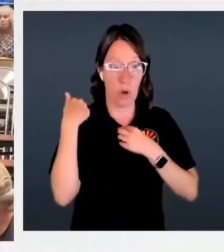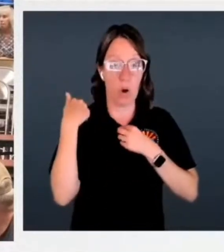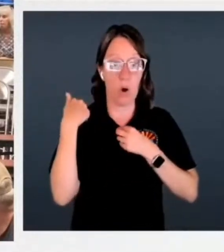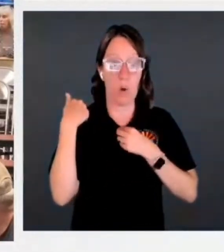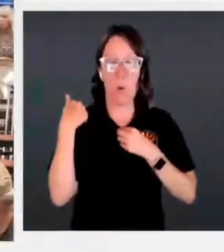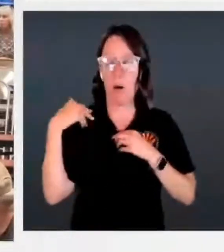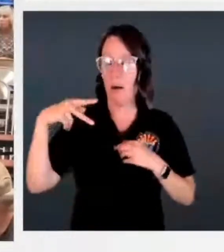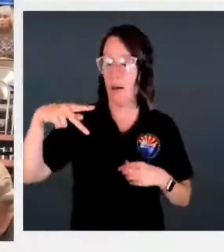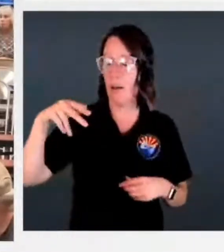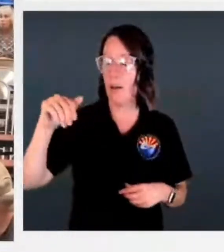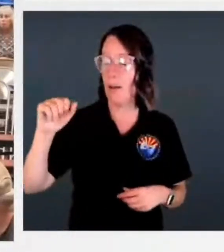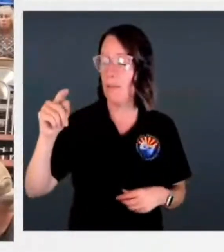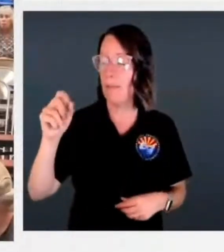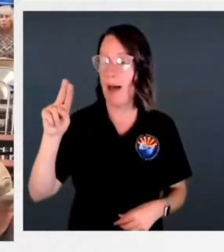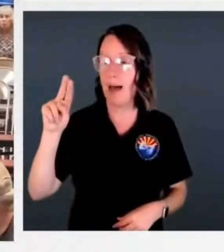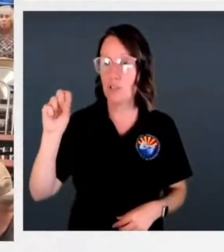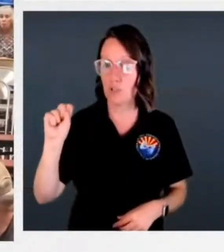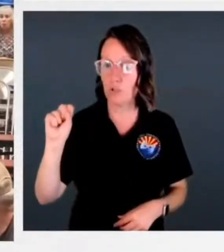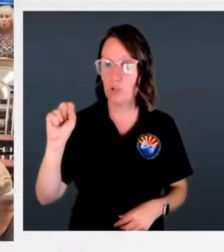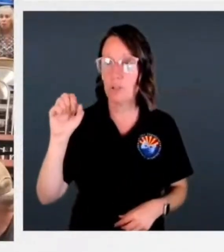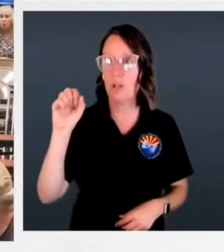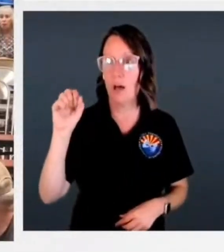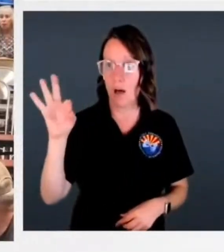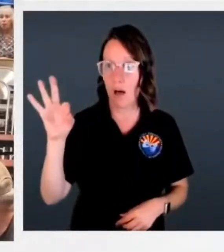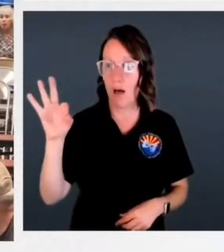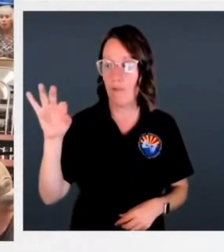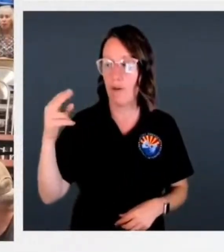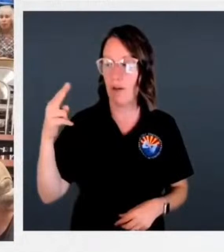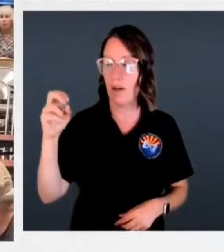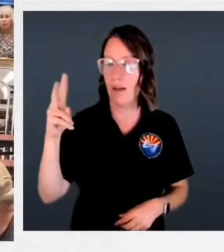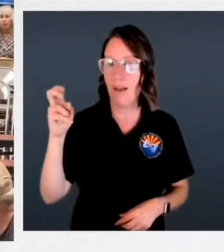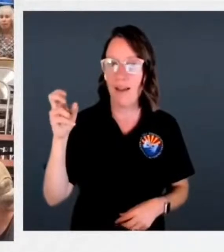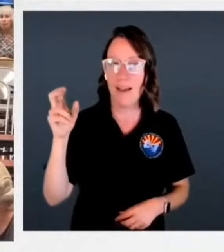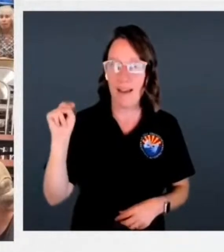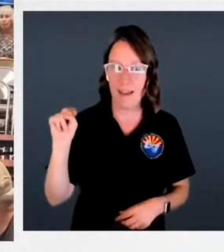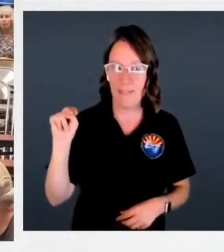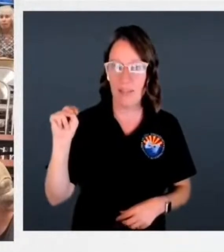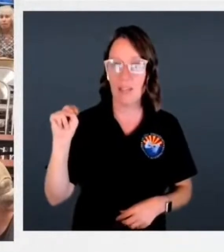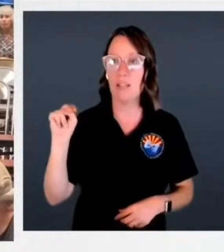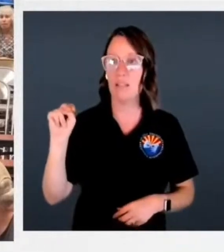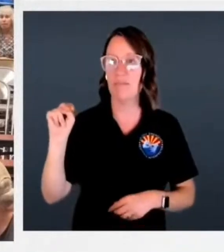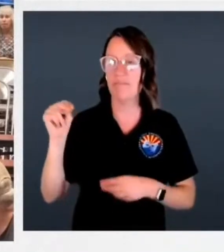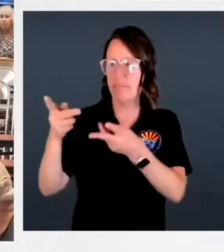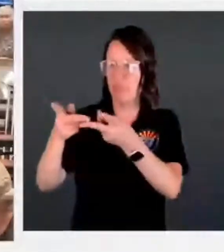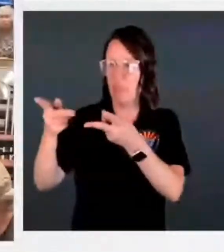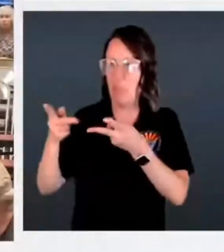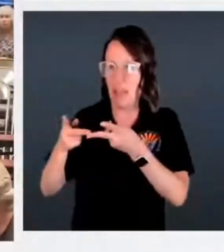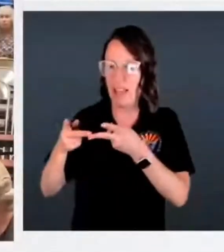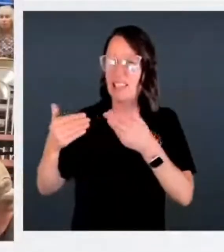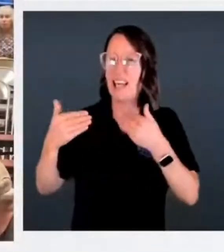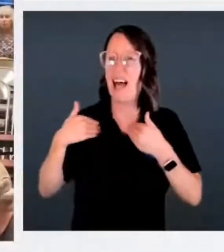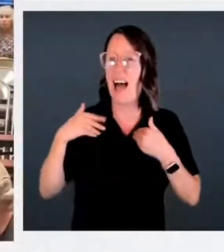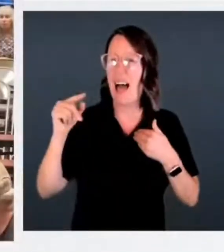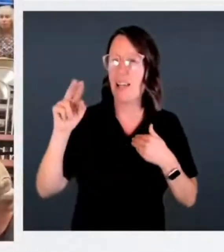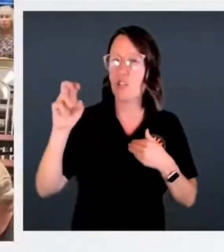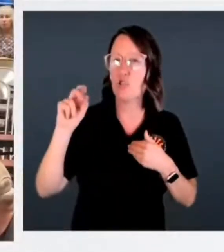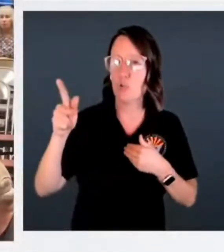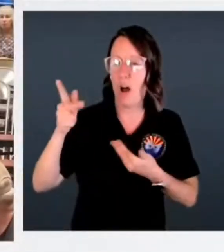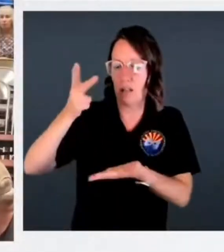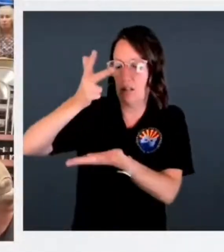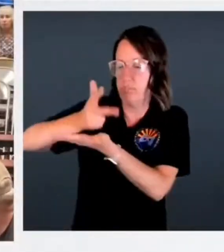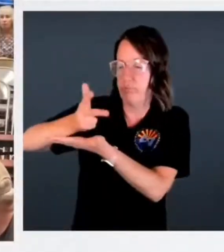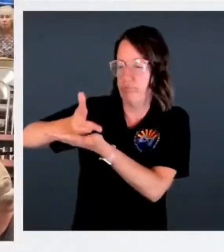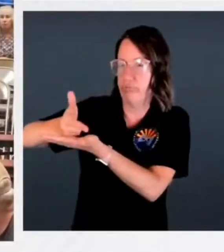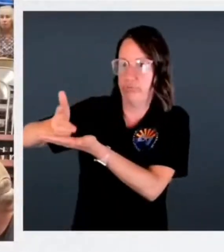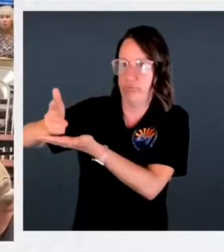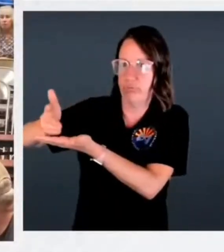Heaven rural fire depot where they kept fire trucks. That property changed hands.